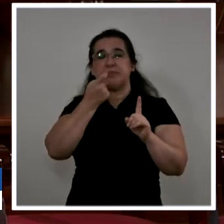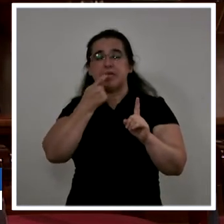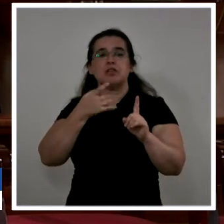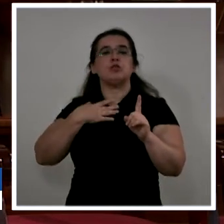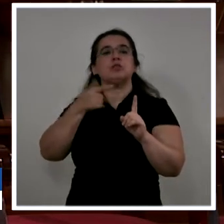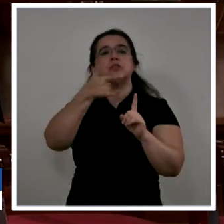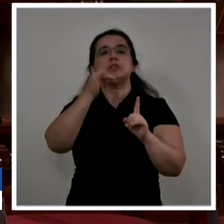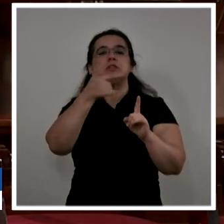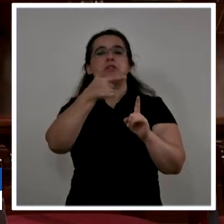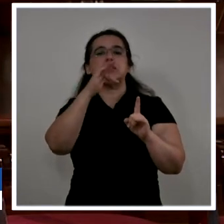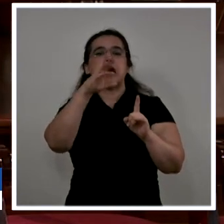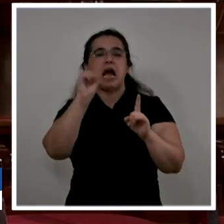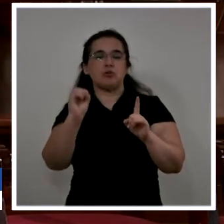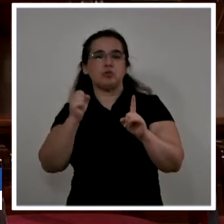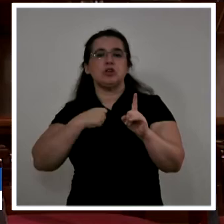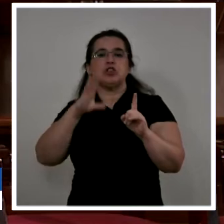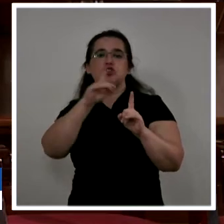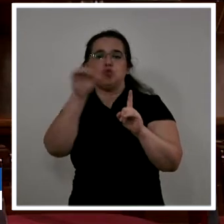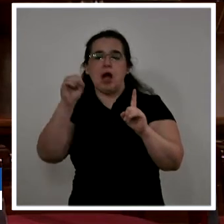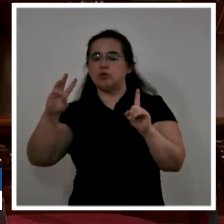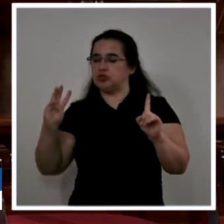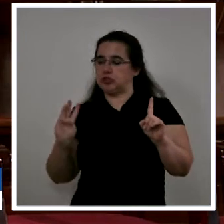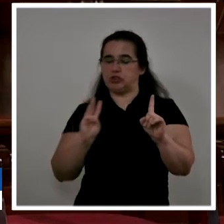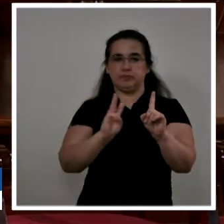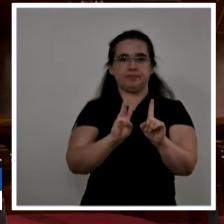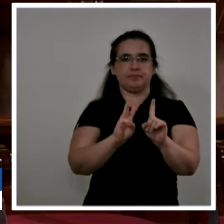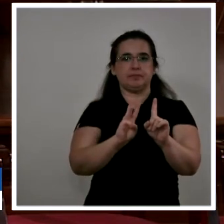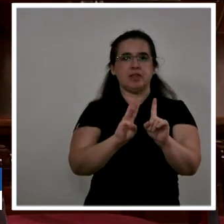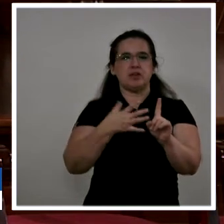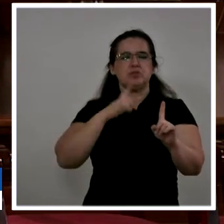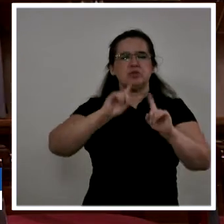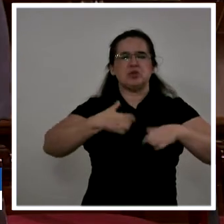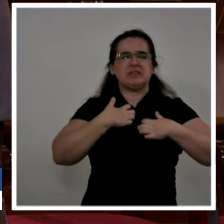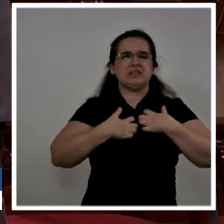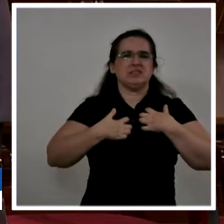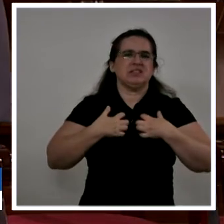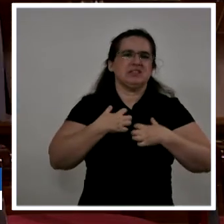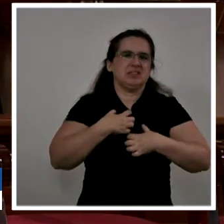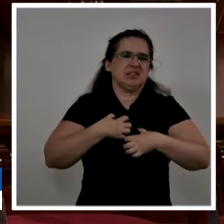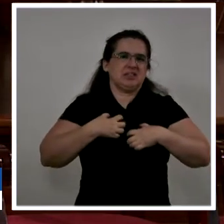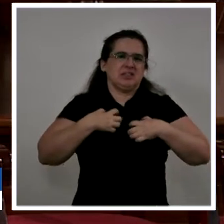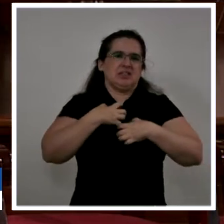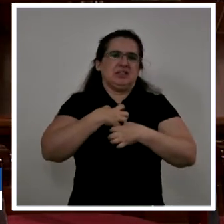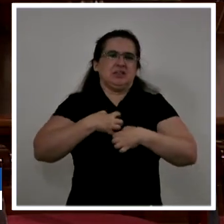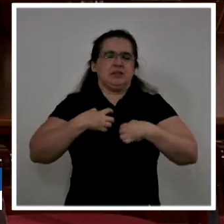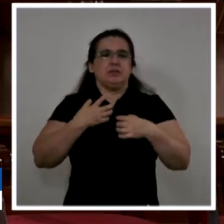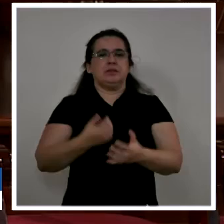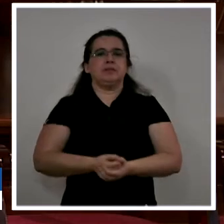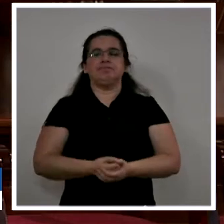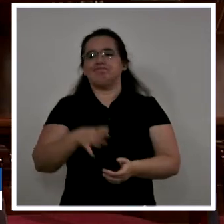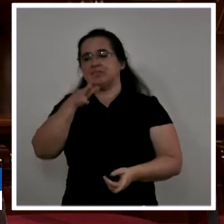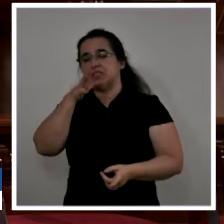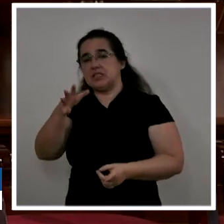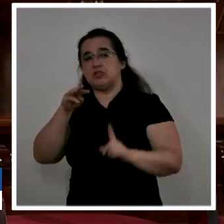e a angustiar-se. Then he said to them, "My soul is exceedingly sorrowful even to death." E lhes